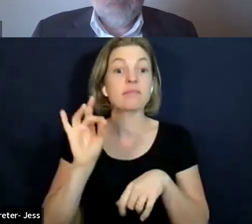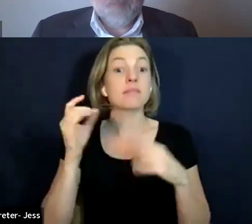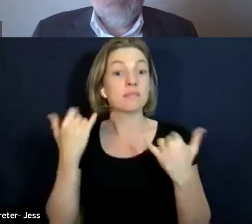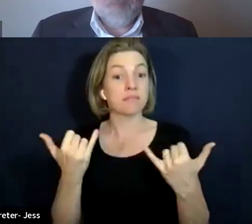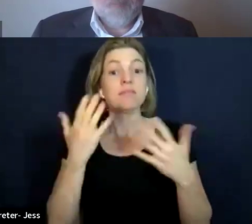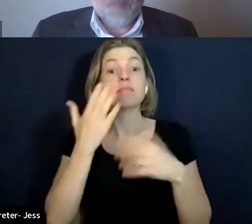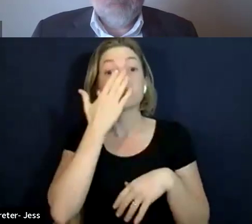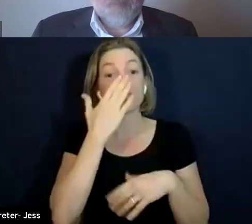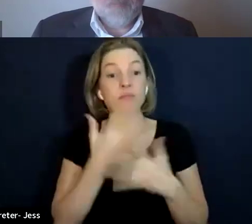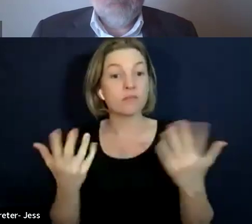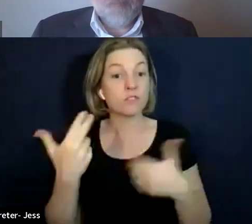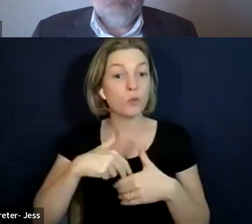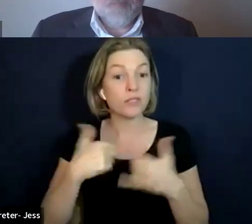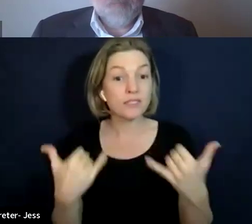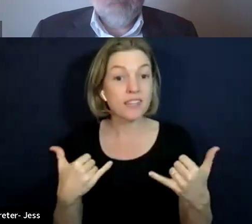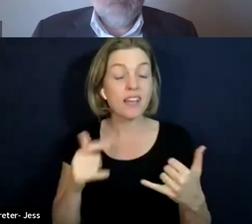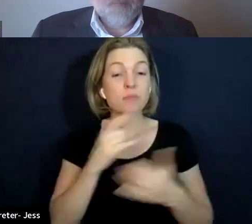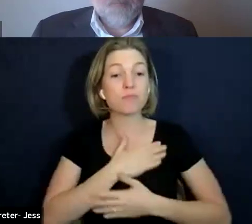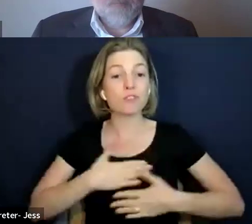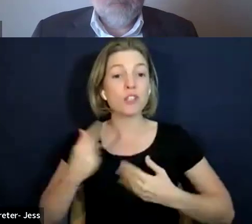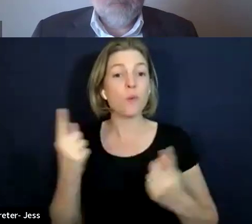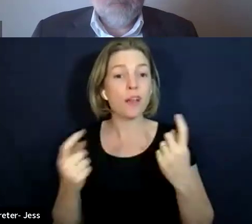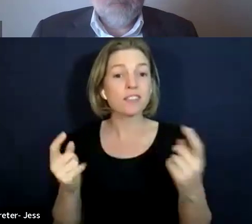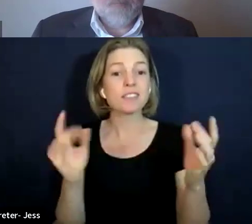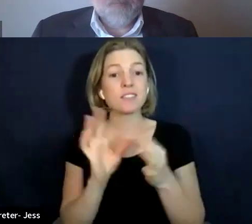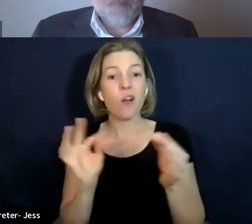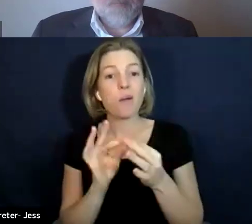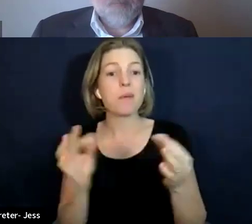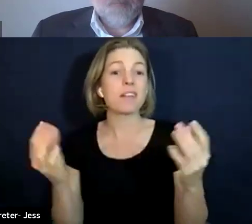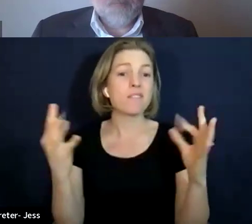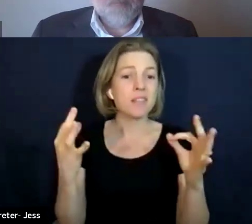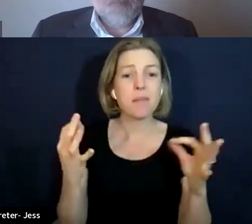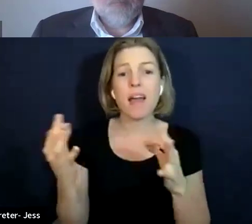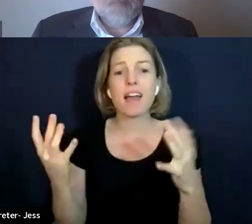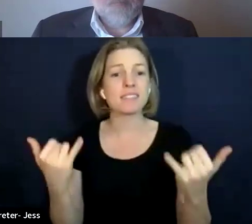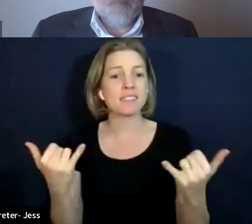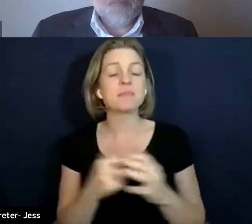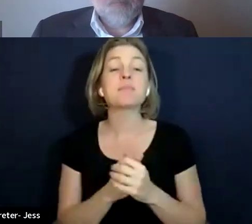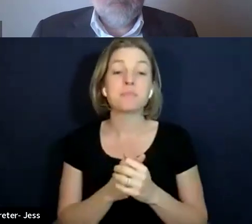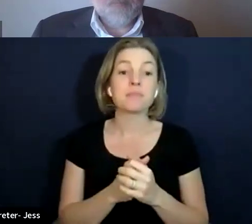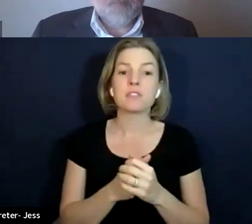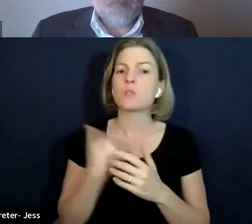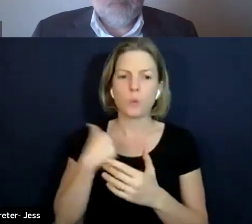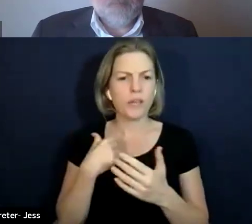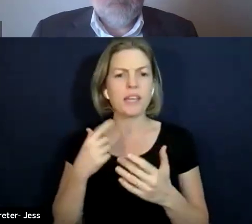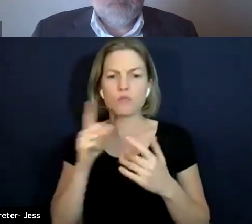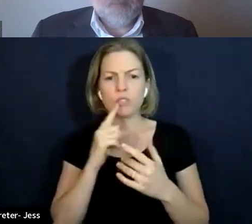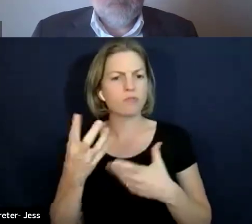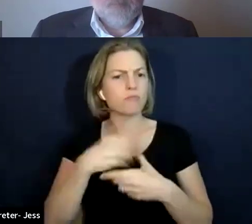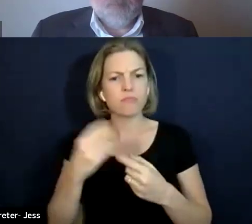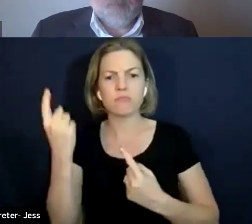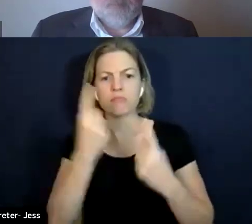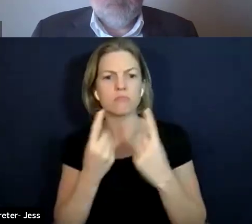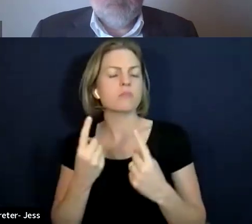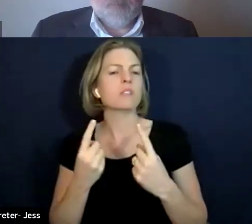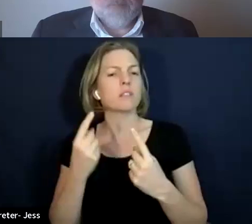much for joining us today. We really appreciate your questions and your comments and all the feedback that you provided. We've taken that into great consideration and it's well